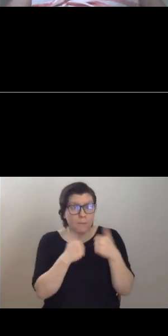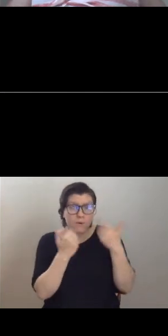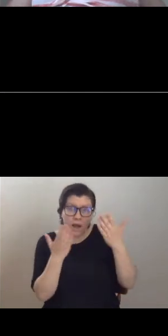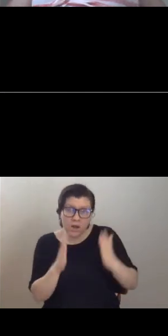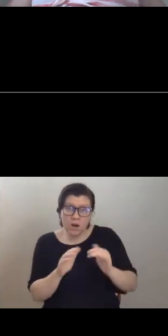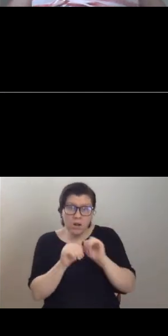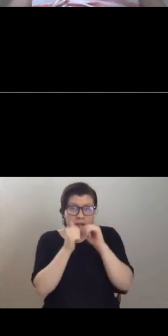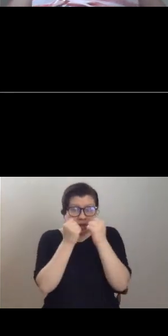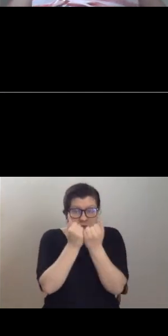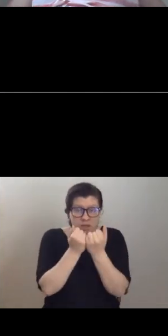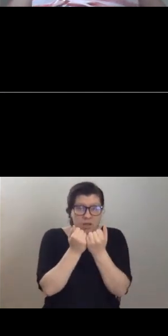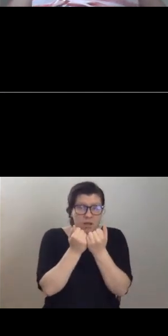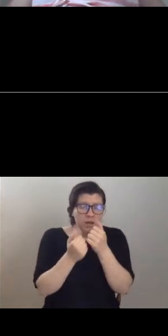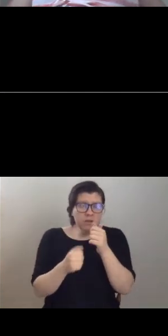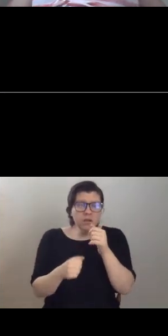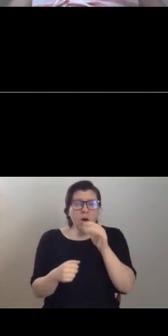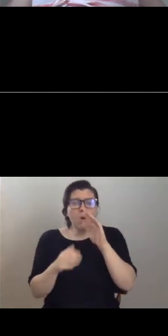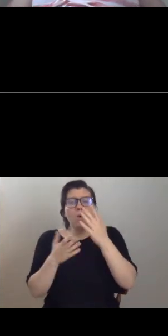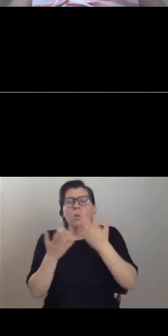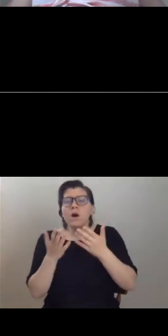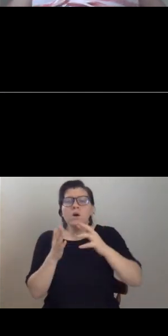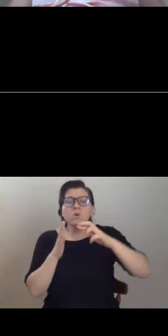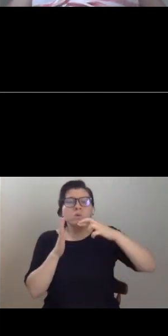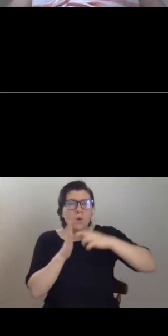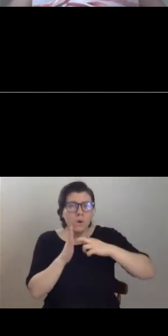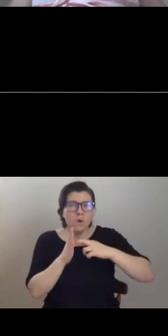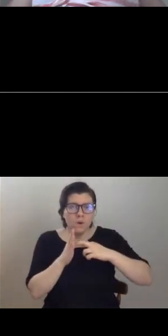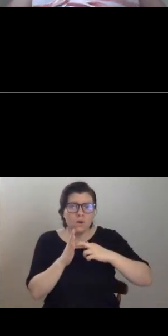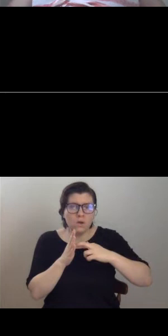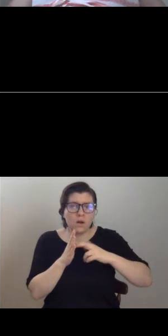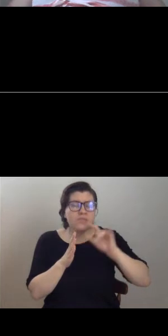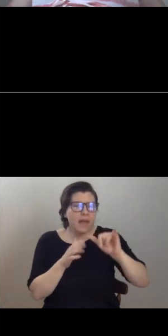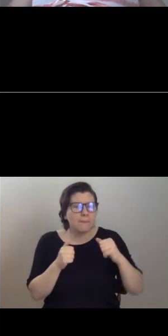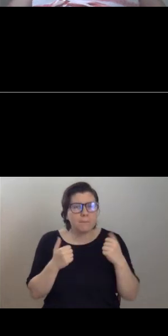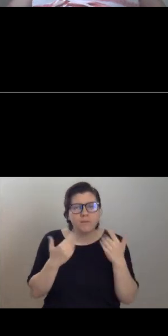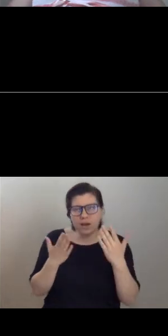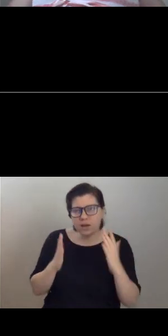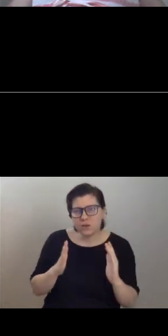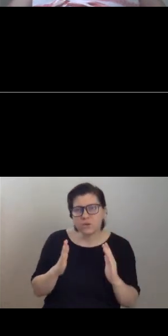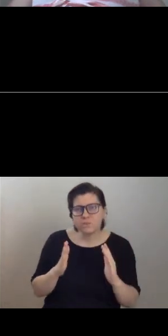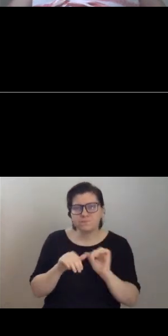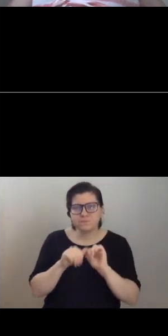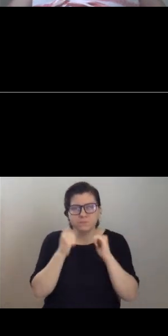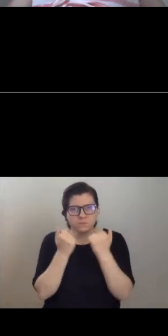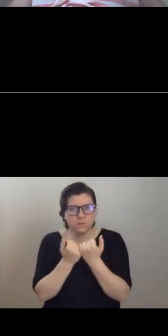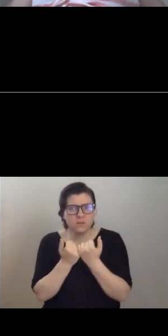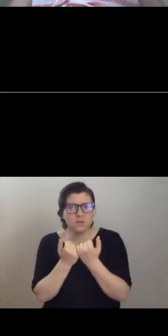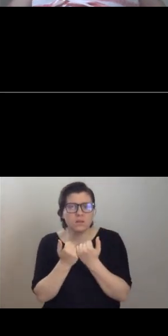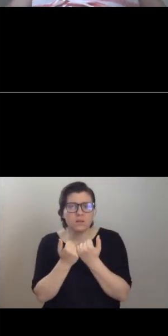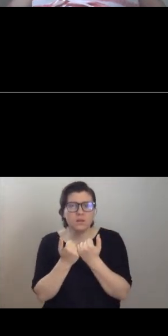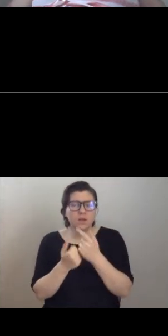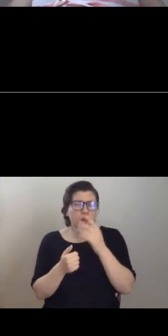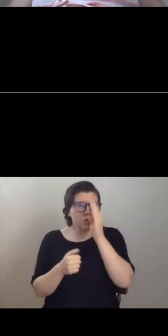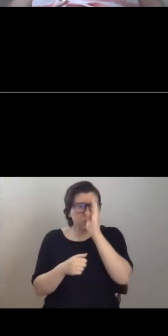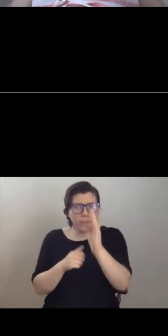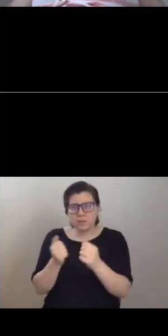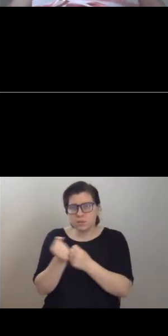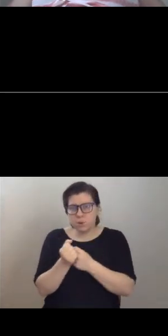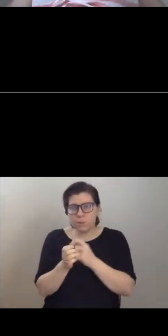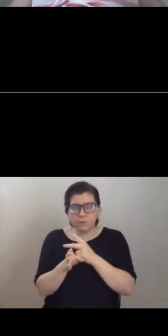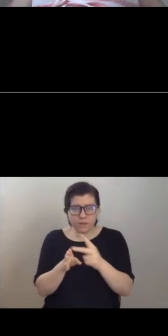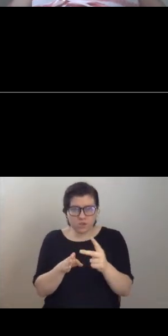agency, what role do you think that provider agency and direct support professionals